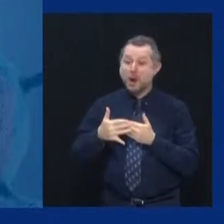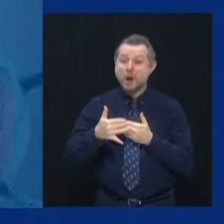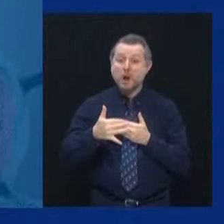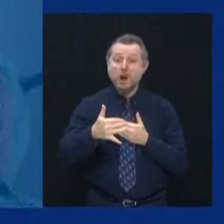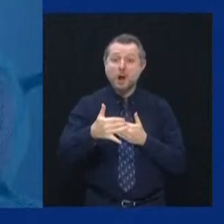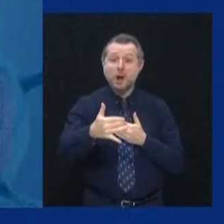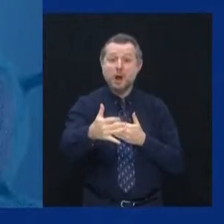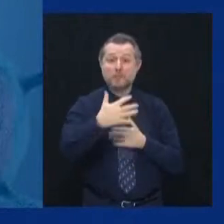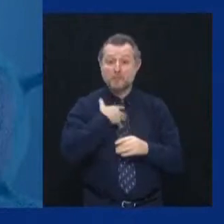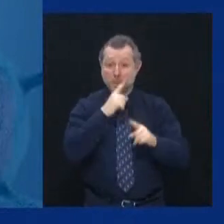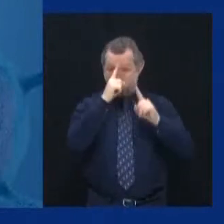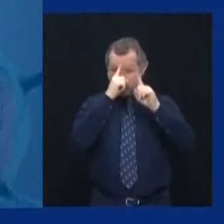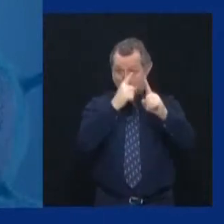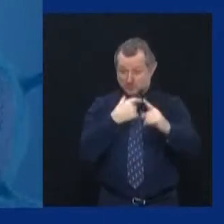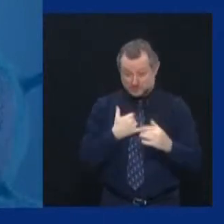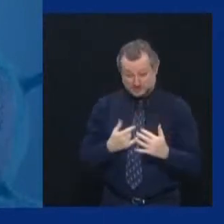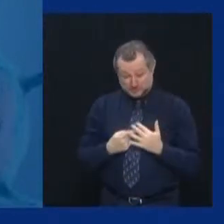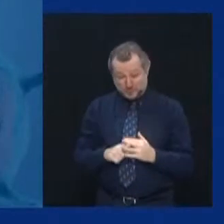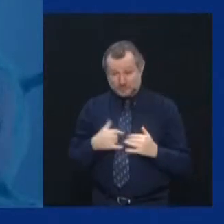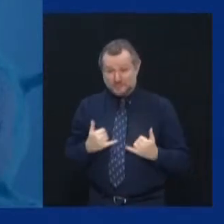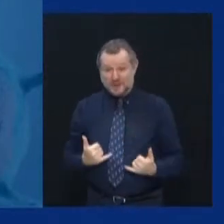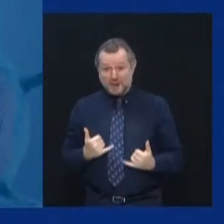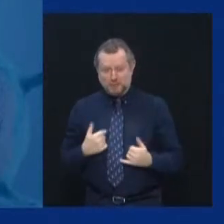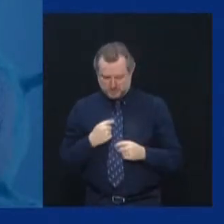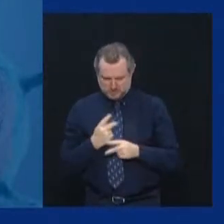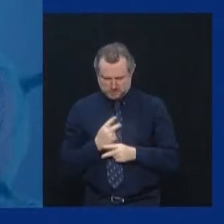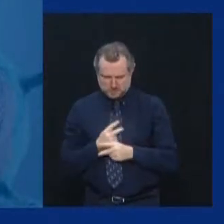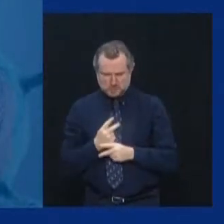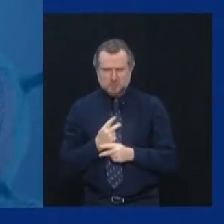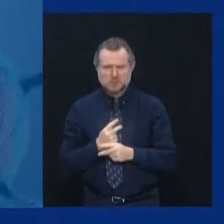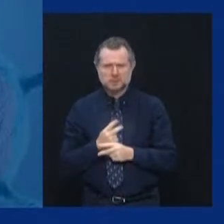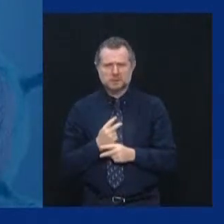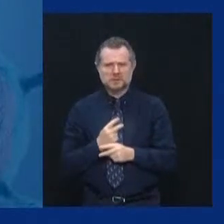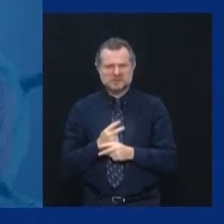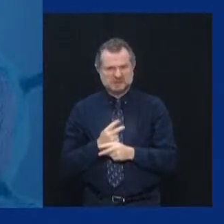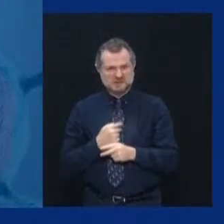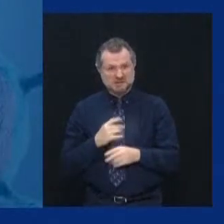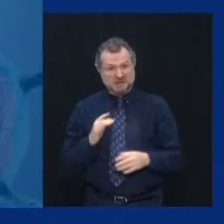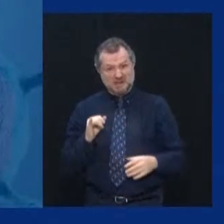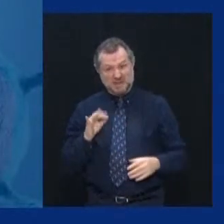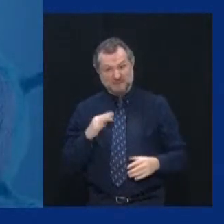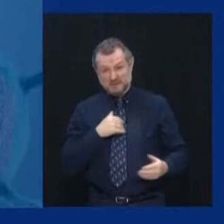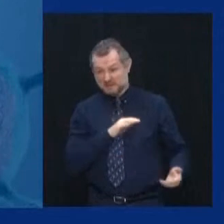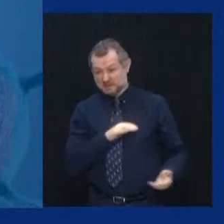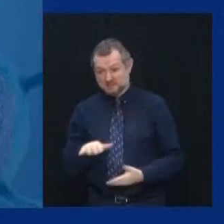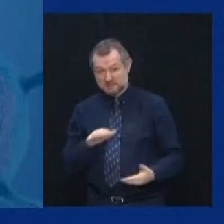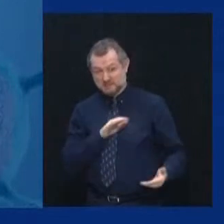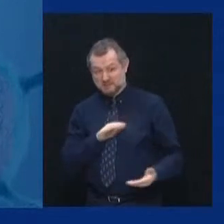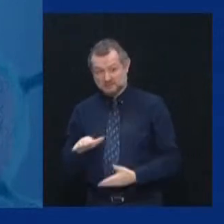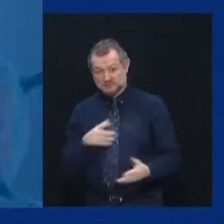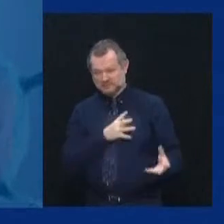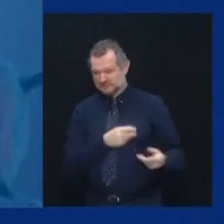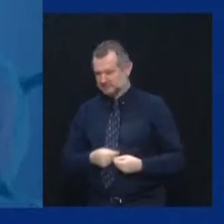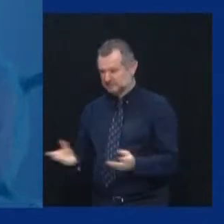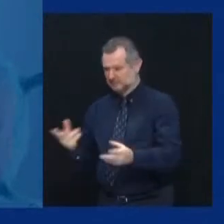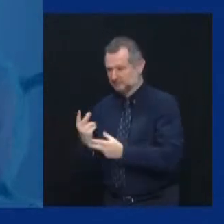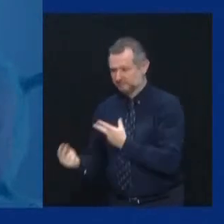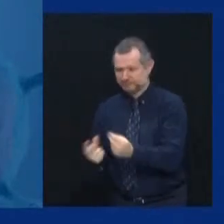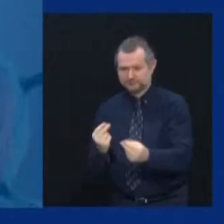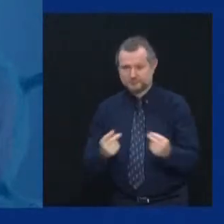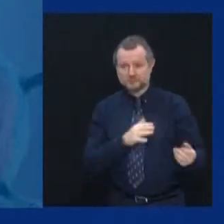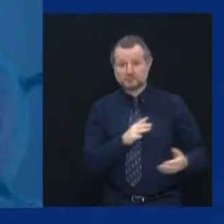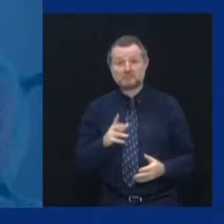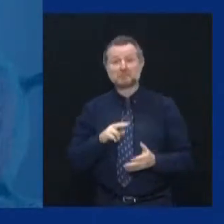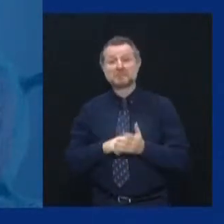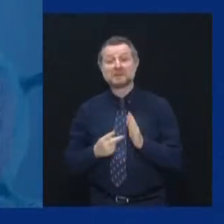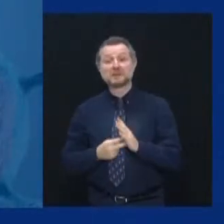million vaccines? If you get them in the arms, as soon as you get them, if you're getting 300,000 per